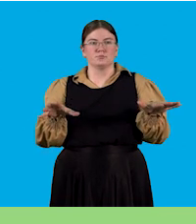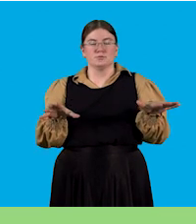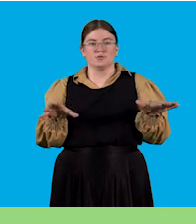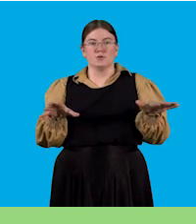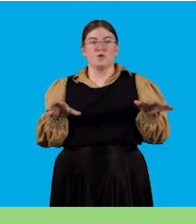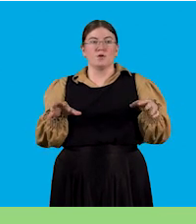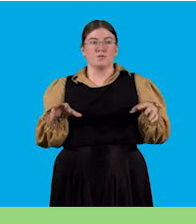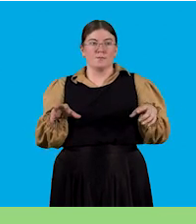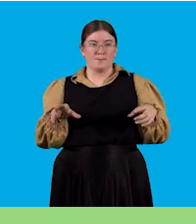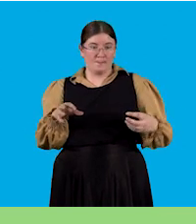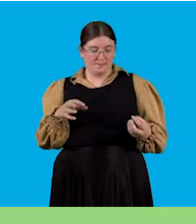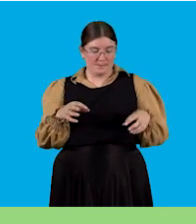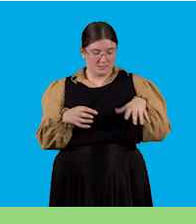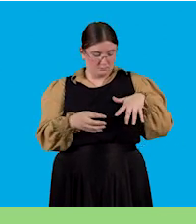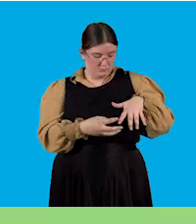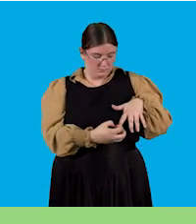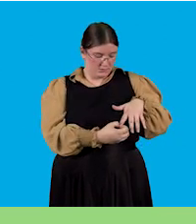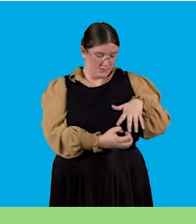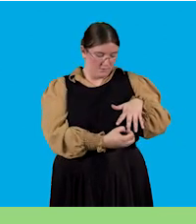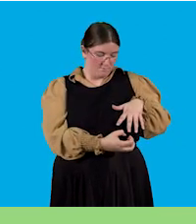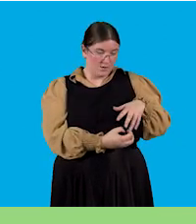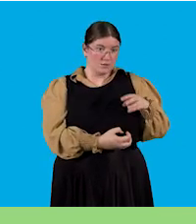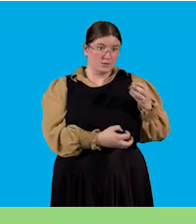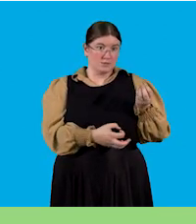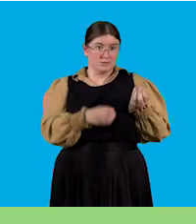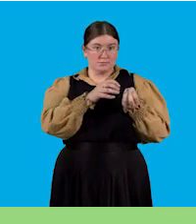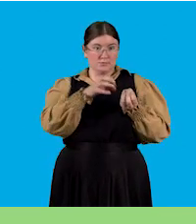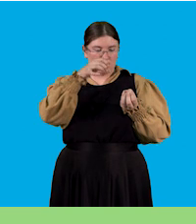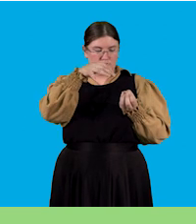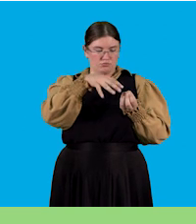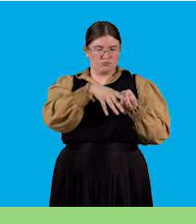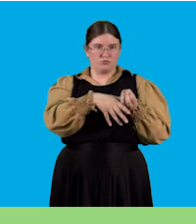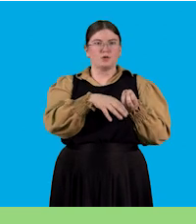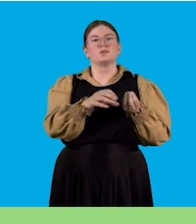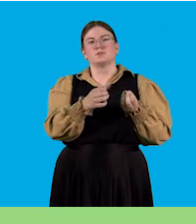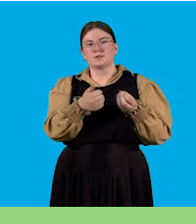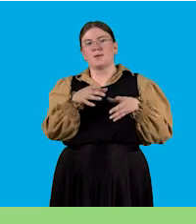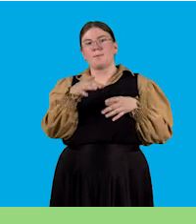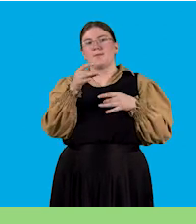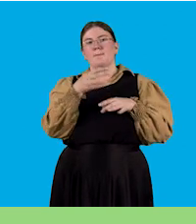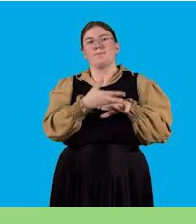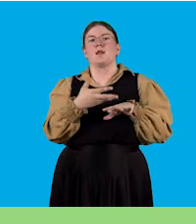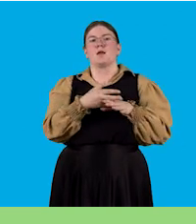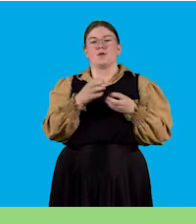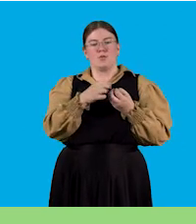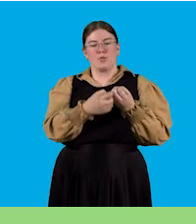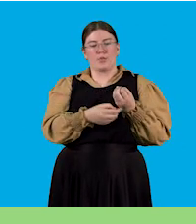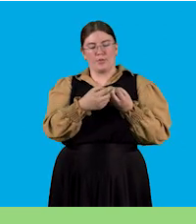into the cells of the alveolus, then into the blood capillaries.